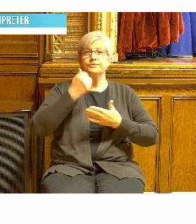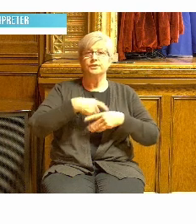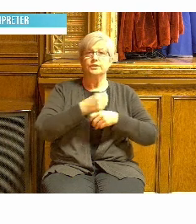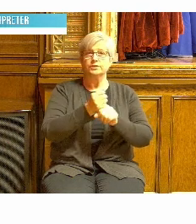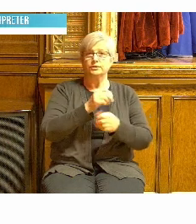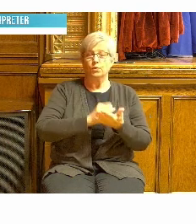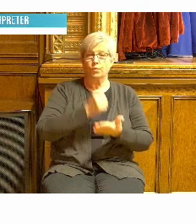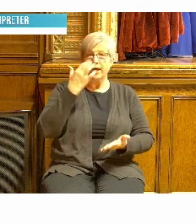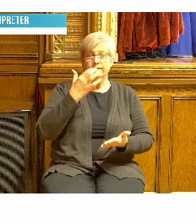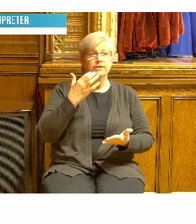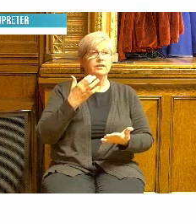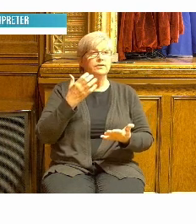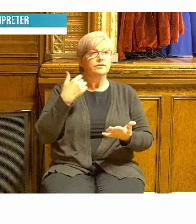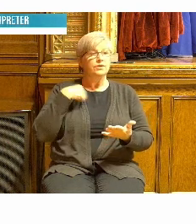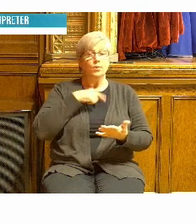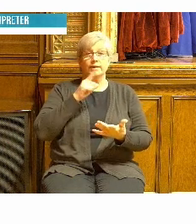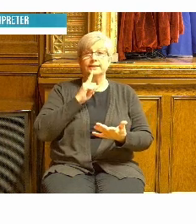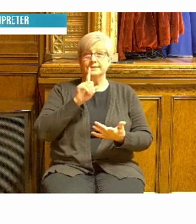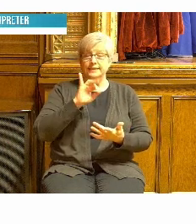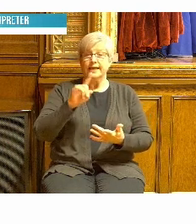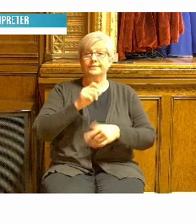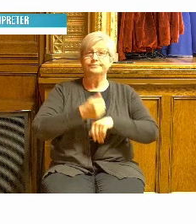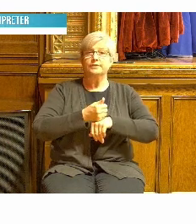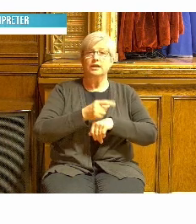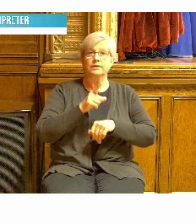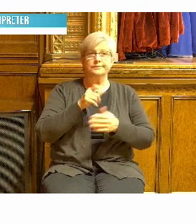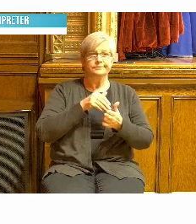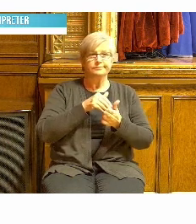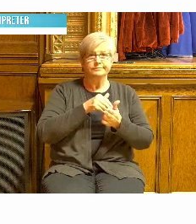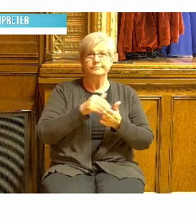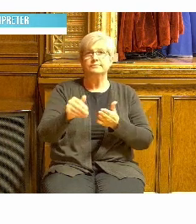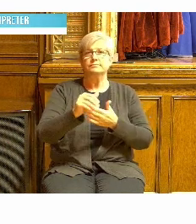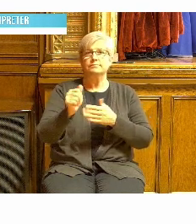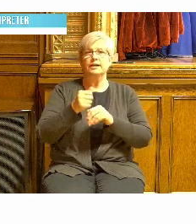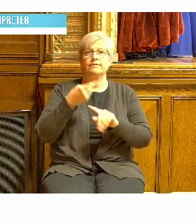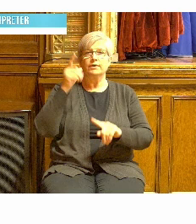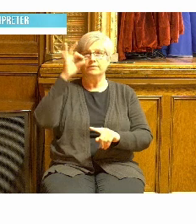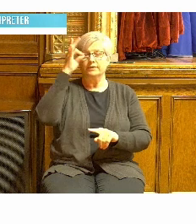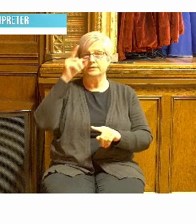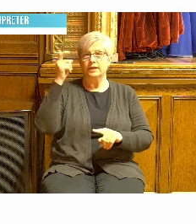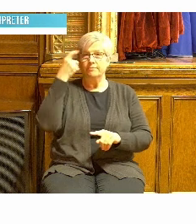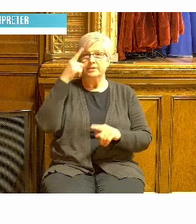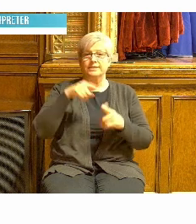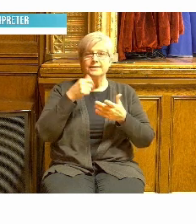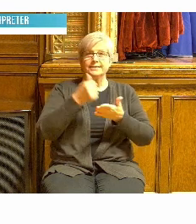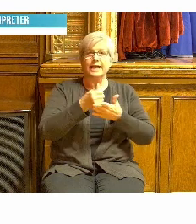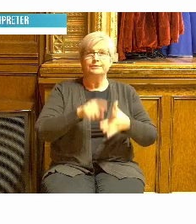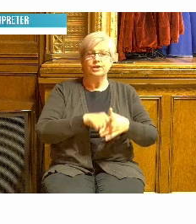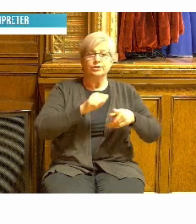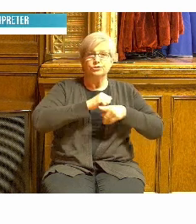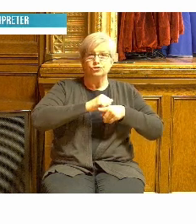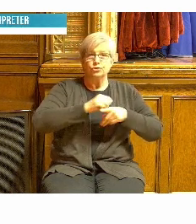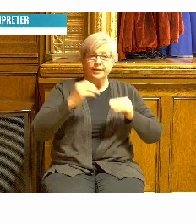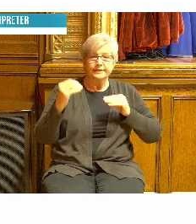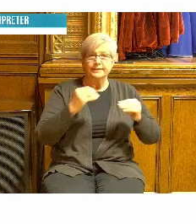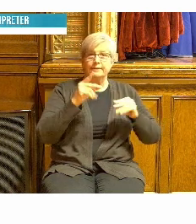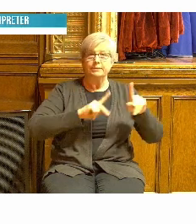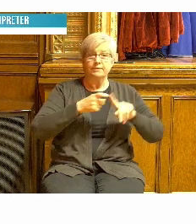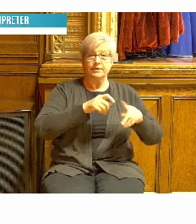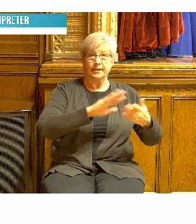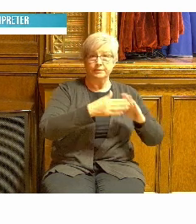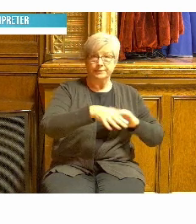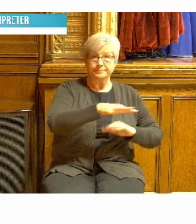wealth. With that, we were able to secure hundreds of thousands of dollars from the federal government to help begin to train individuals from our